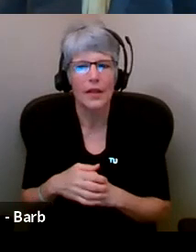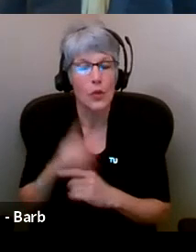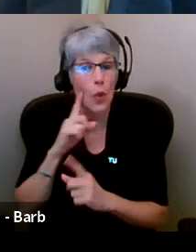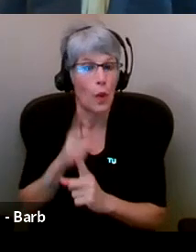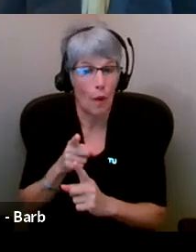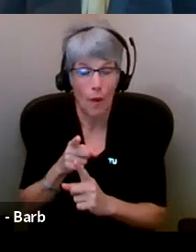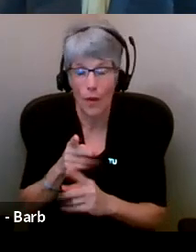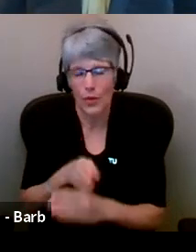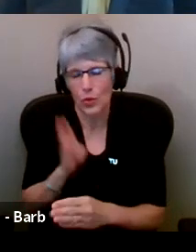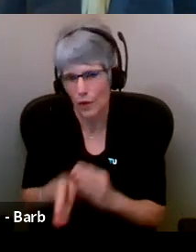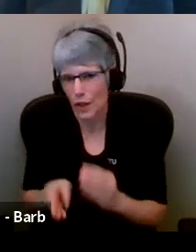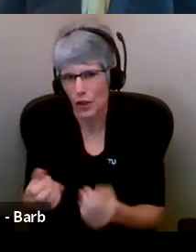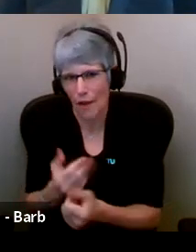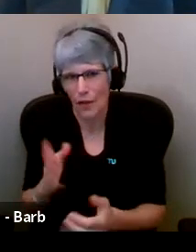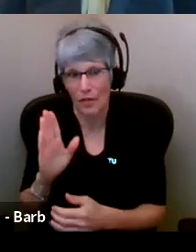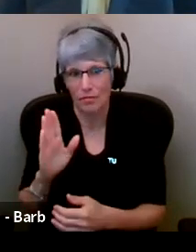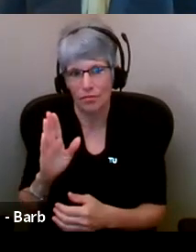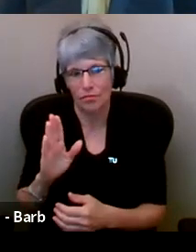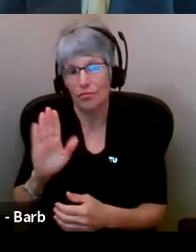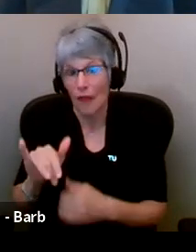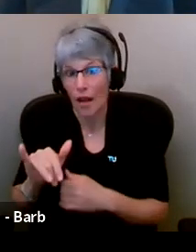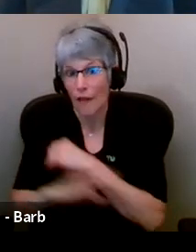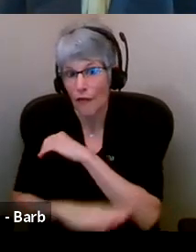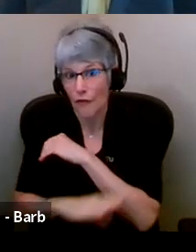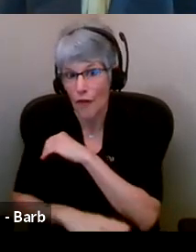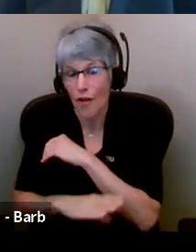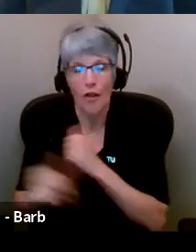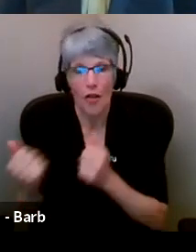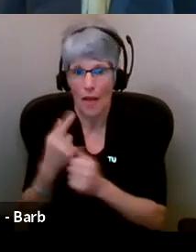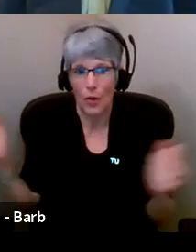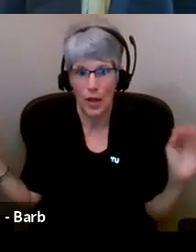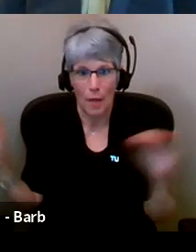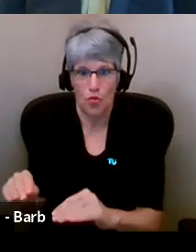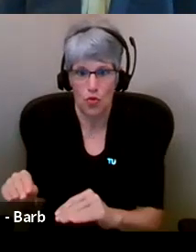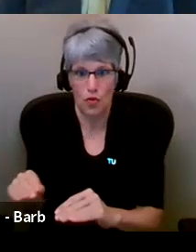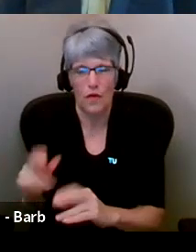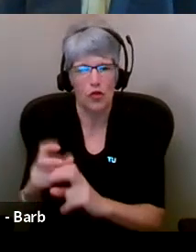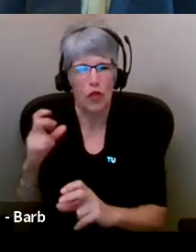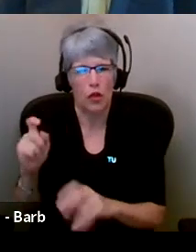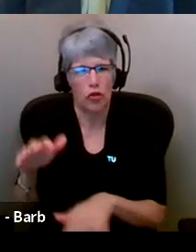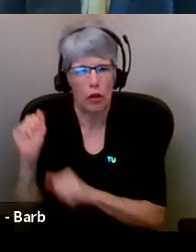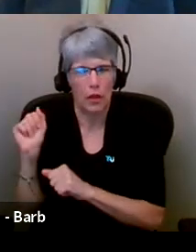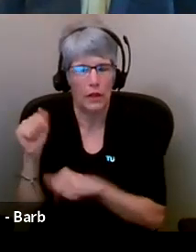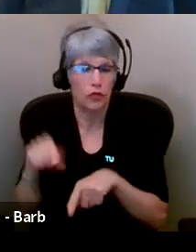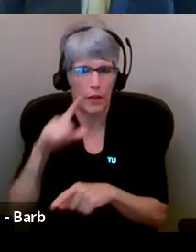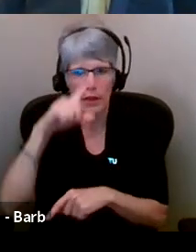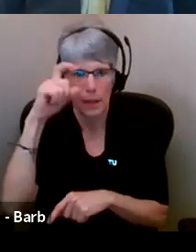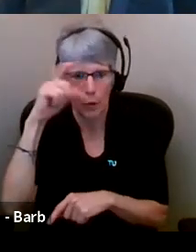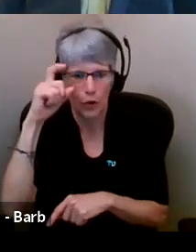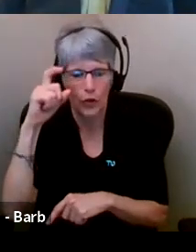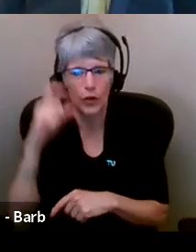done by the fall so that everyone can move into the building. And the trailers should go away during the summer so